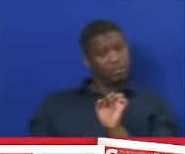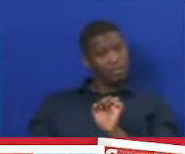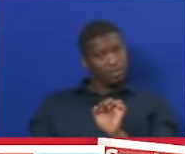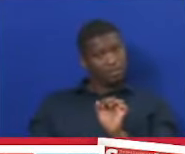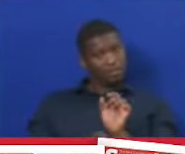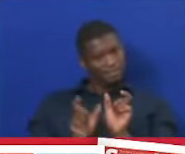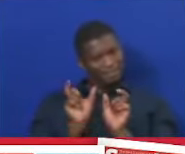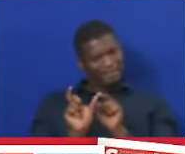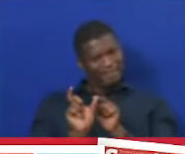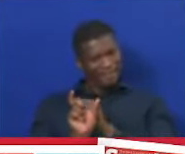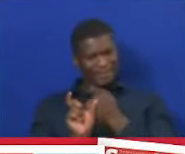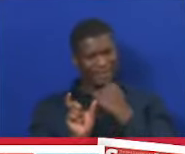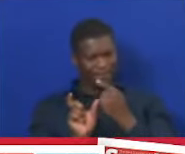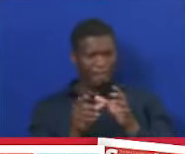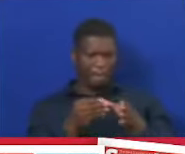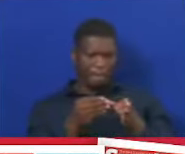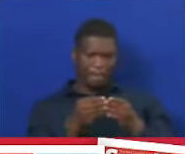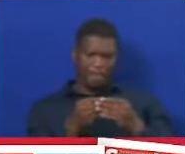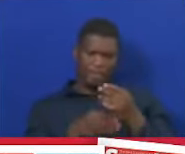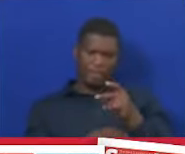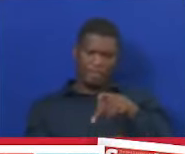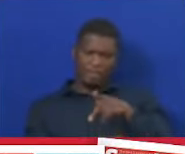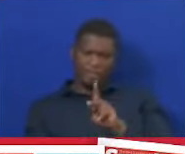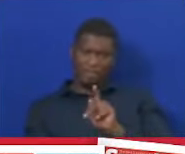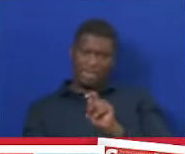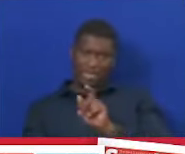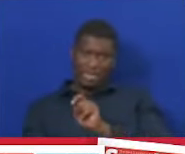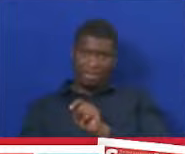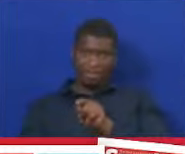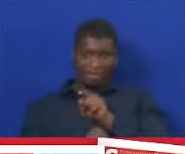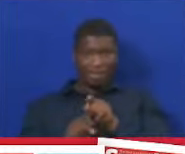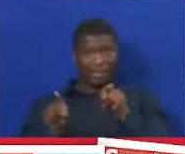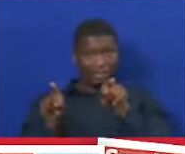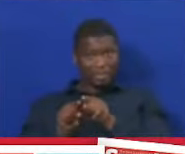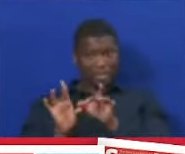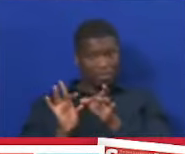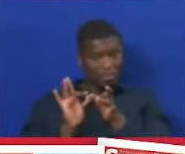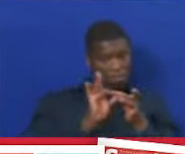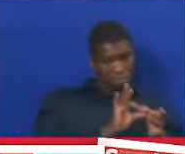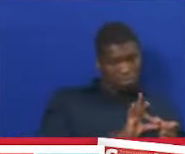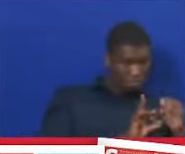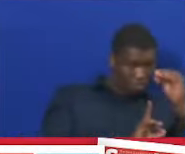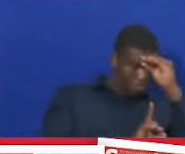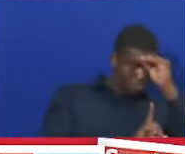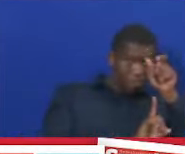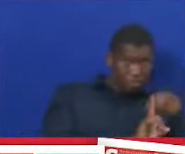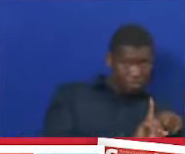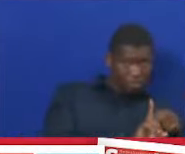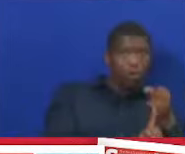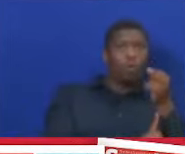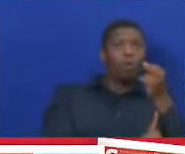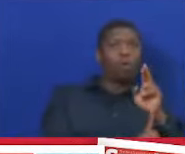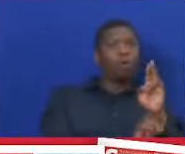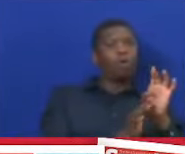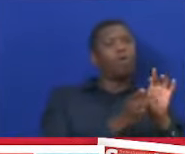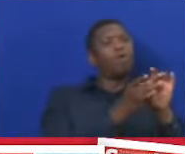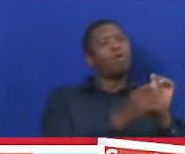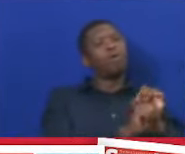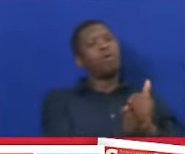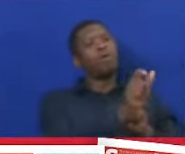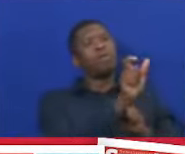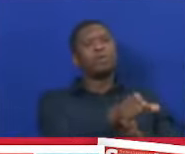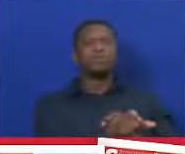PKTT," is a reference to the warrant officer or is a reference to another individual who joined